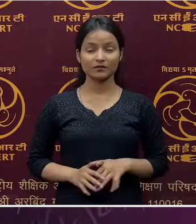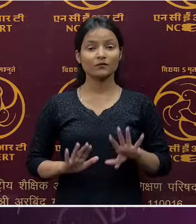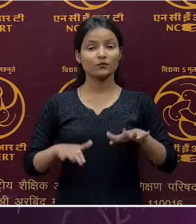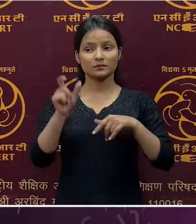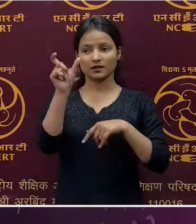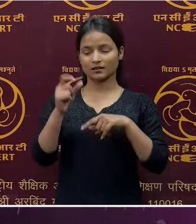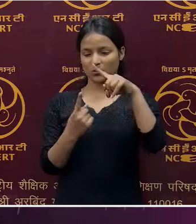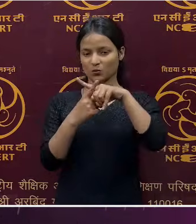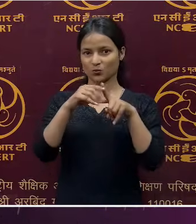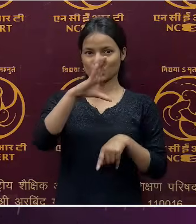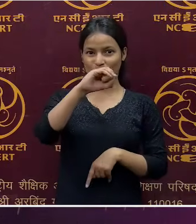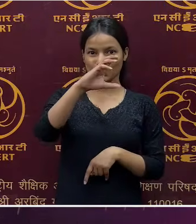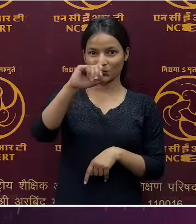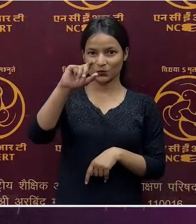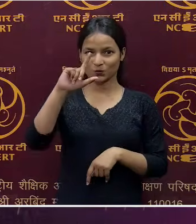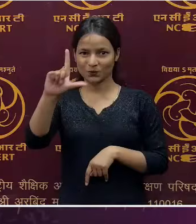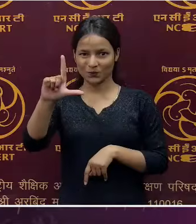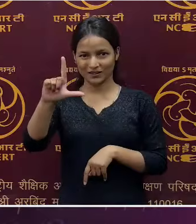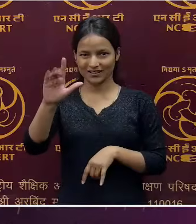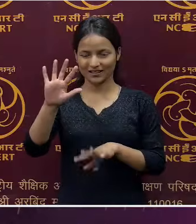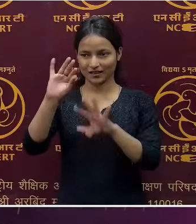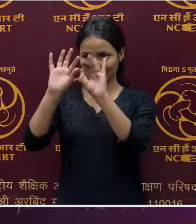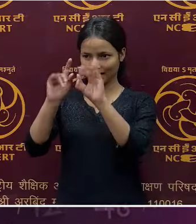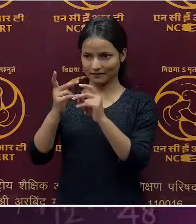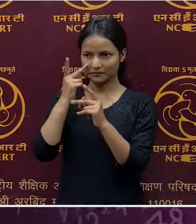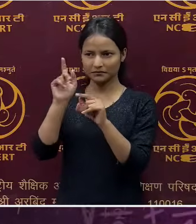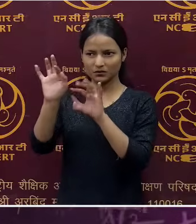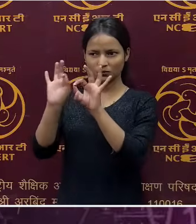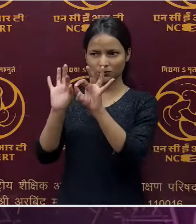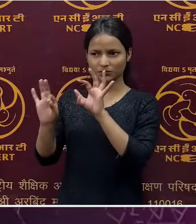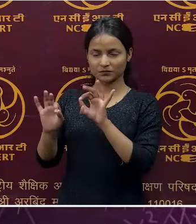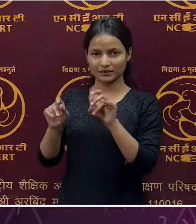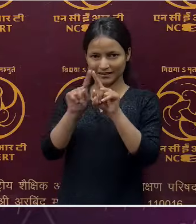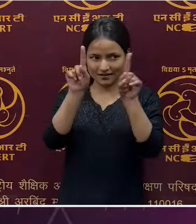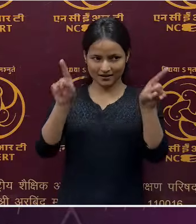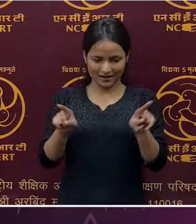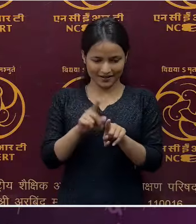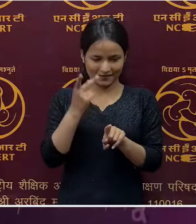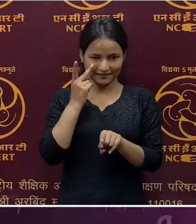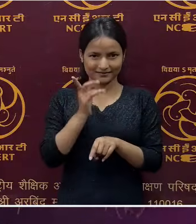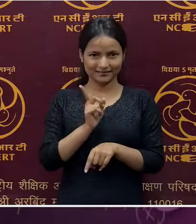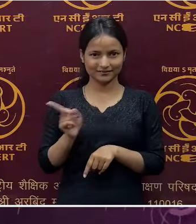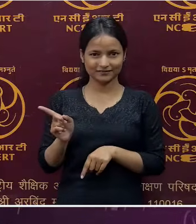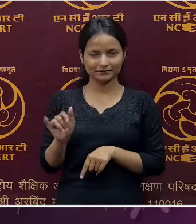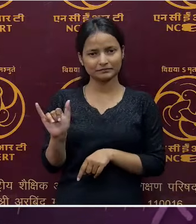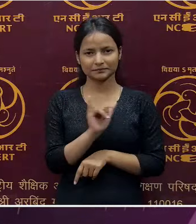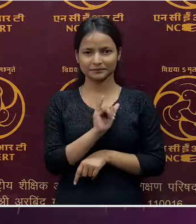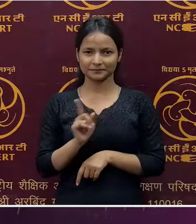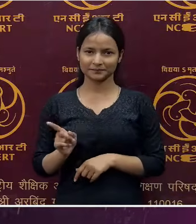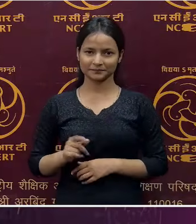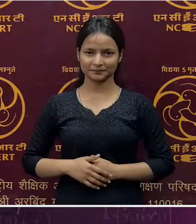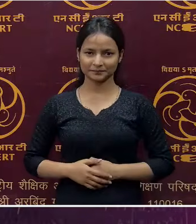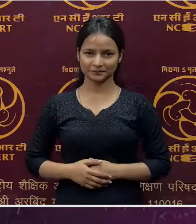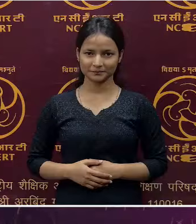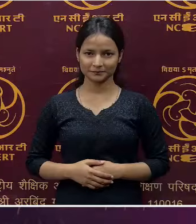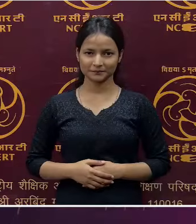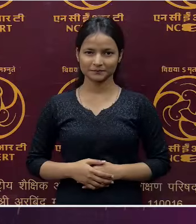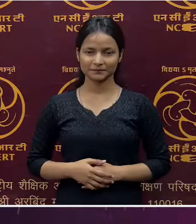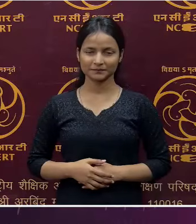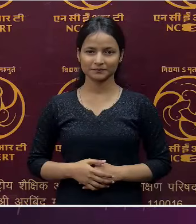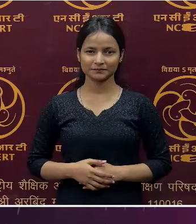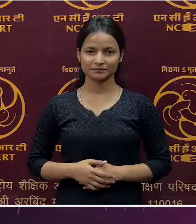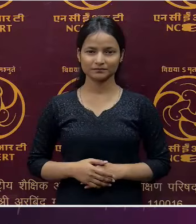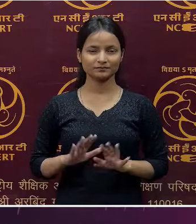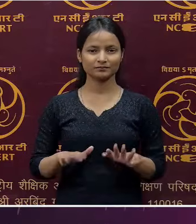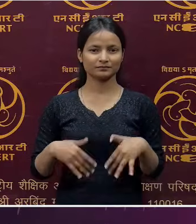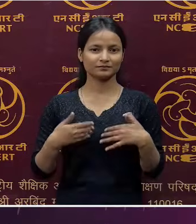the hardboard. Now we can see that the hardboard is given there. Now the second is click on the